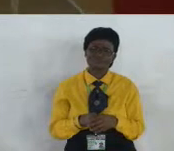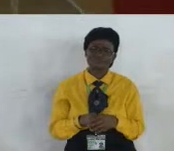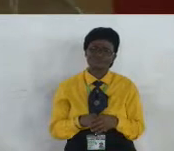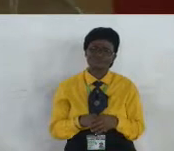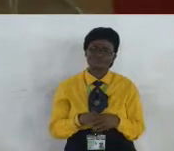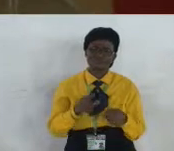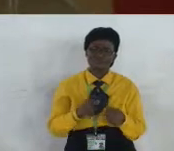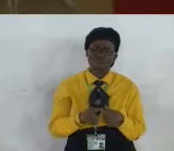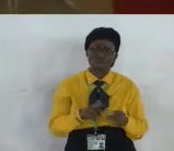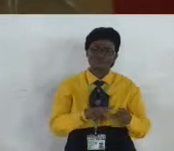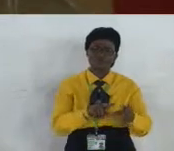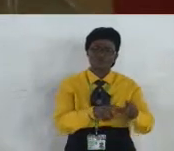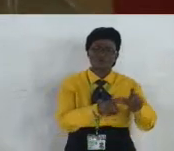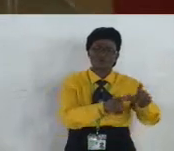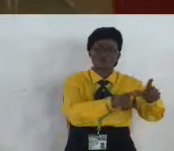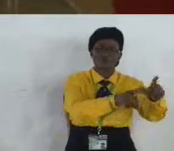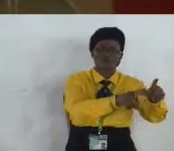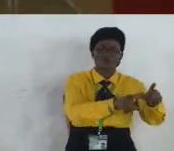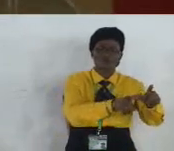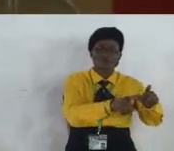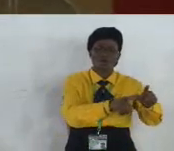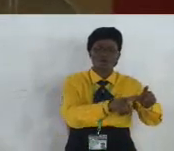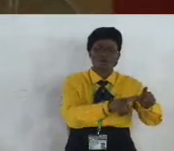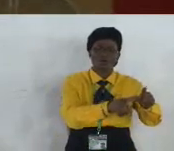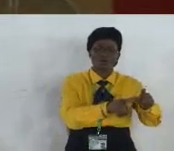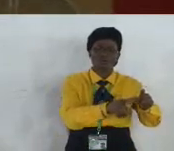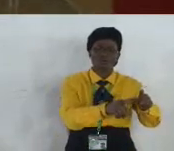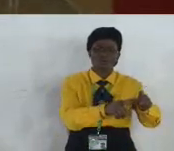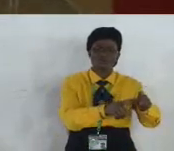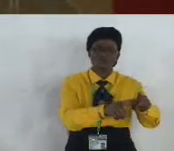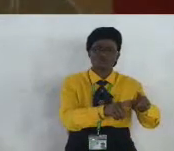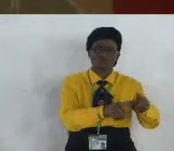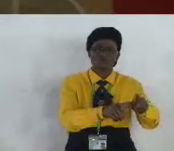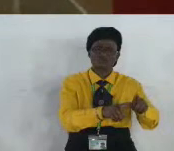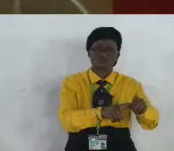To run errands for you.